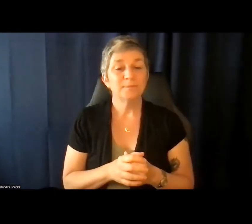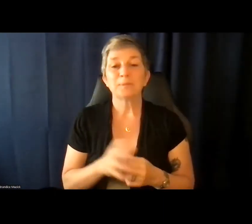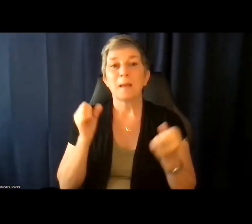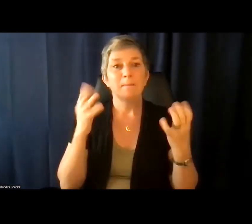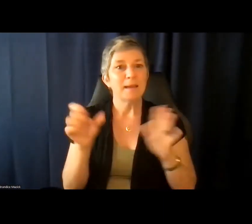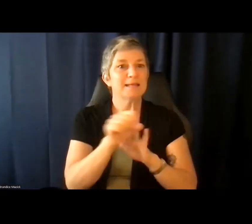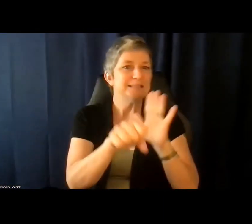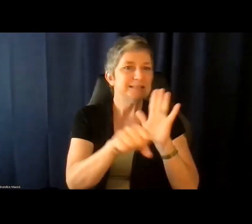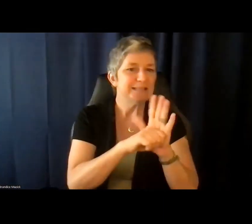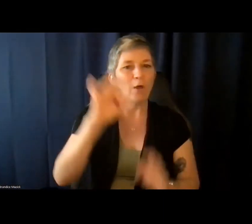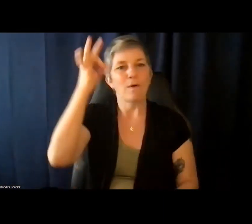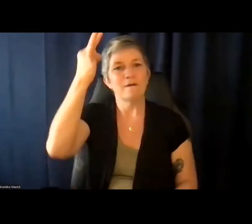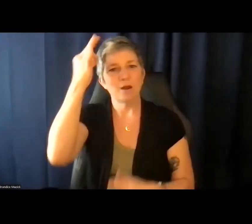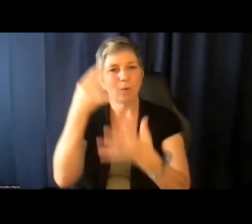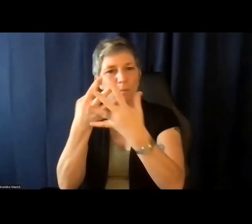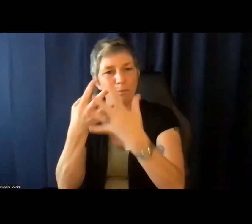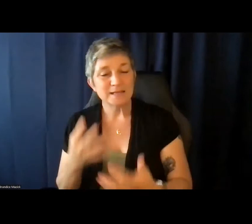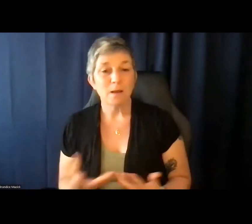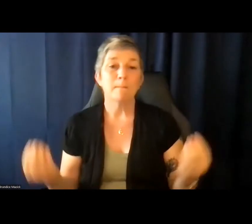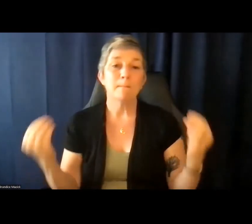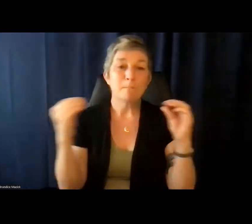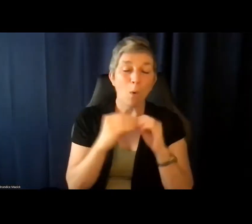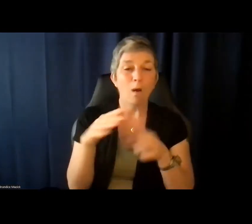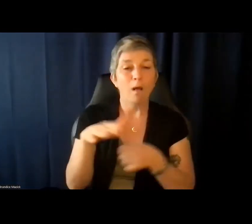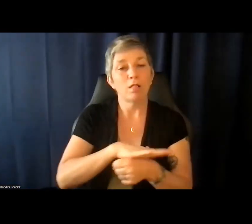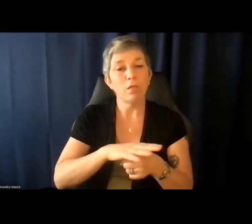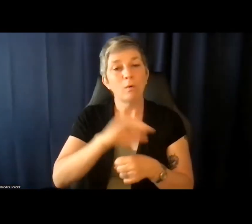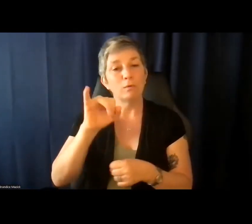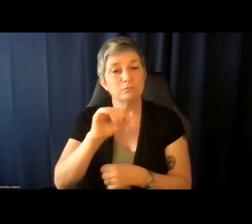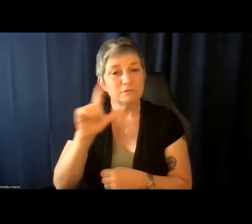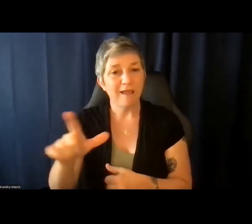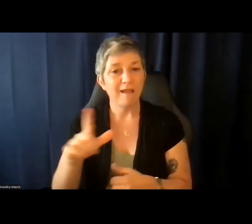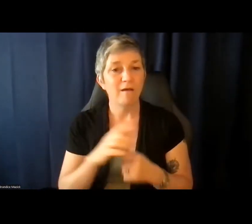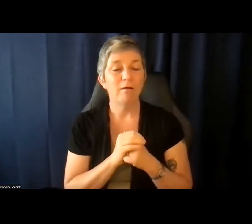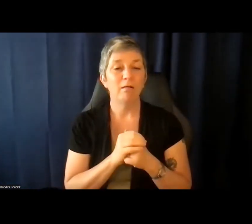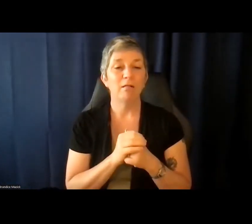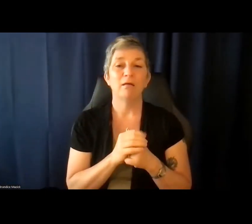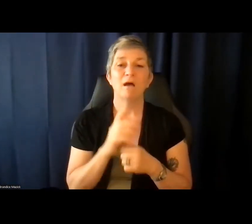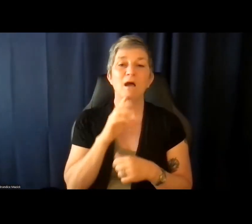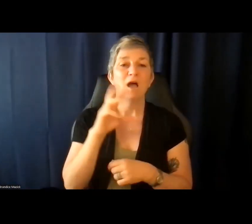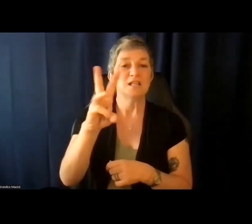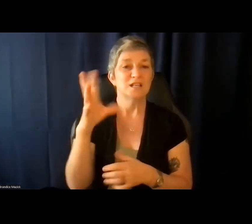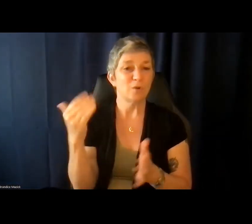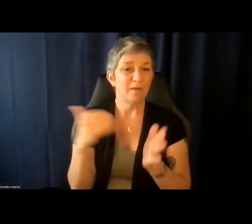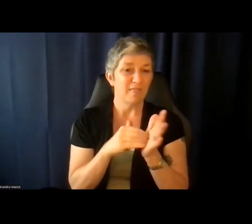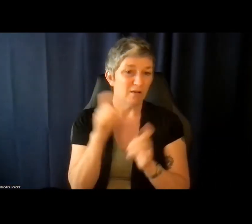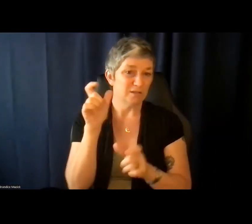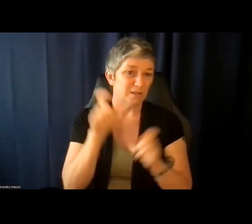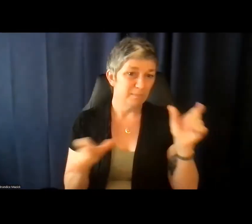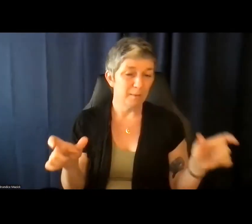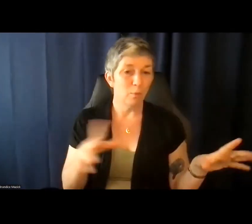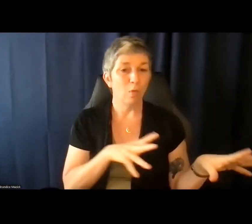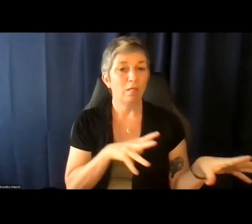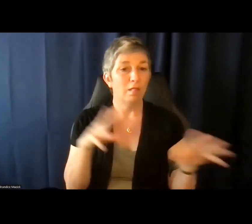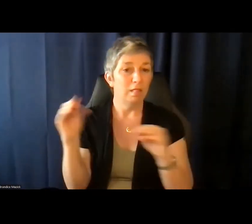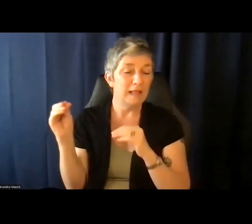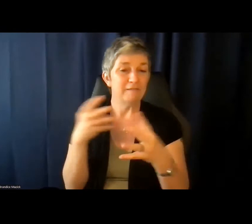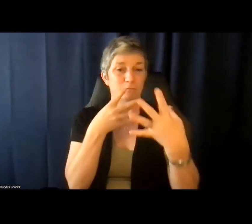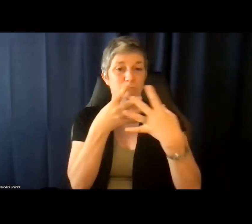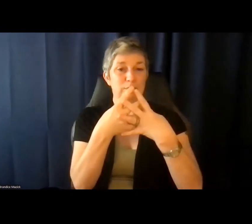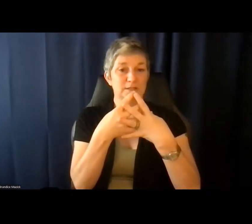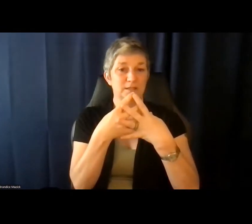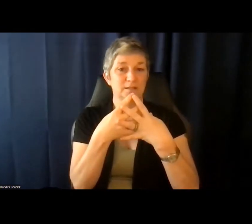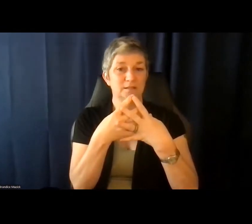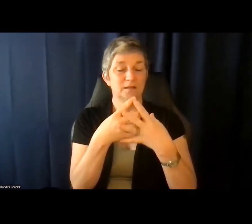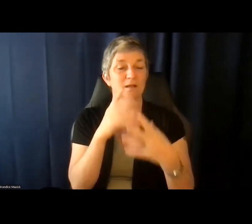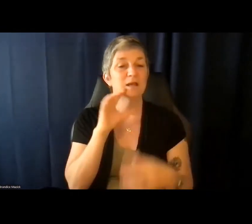federal prisons, many more in local jails, and about 600,000 people leave prisons. About